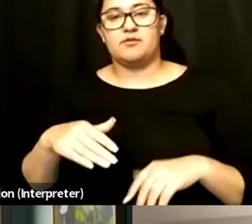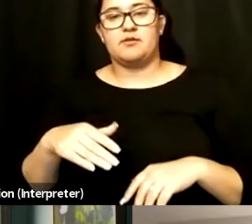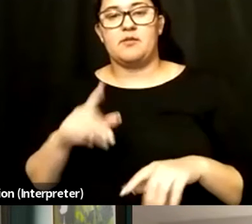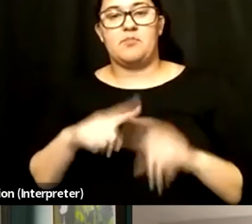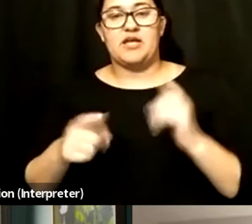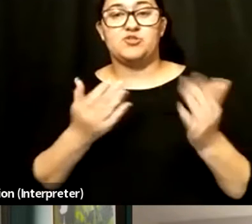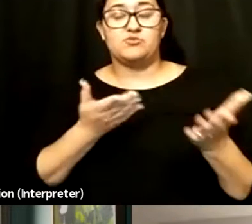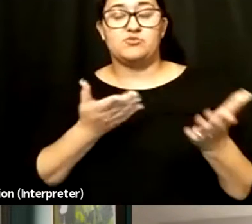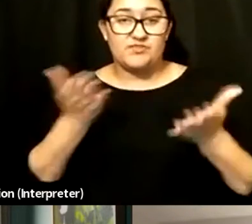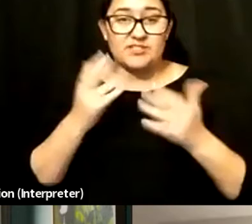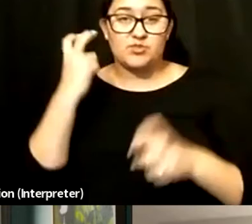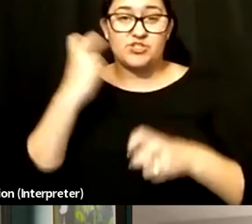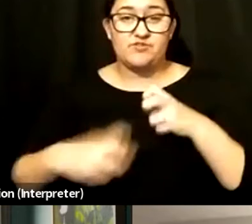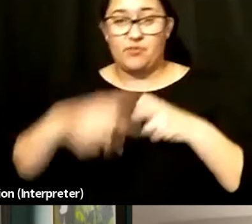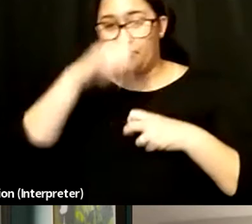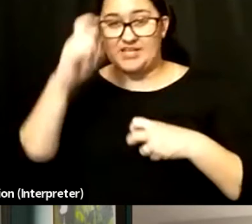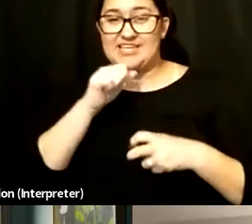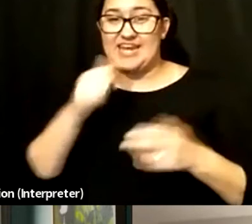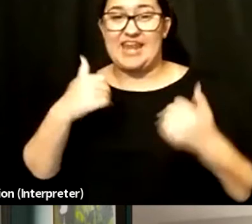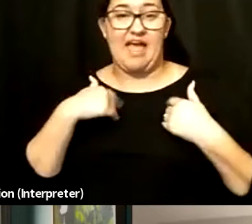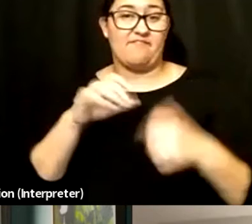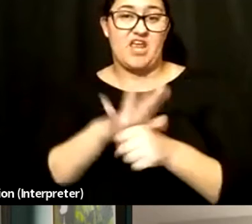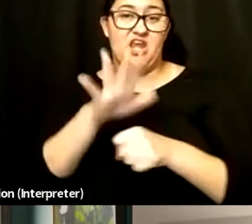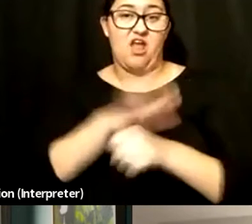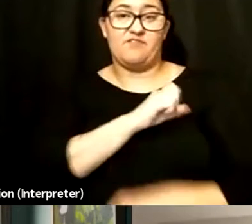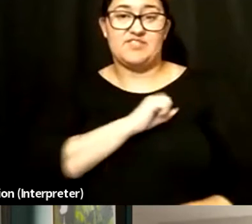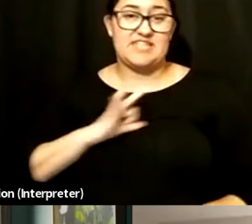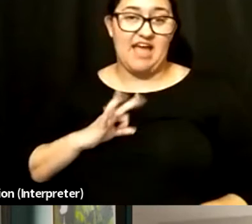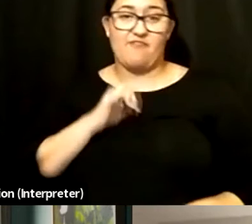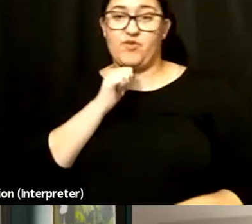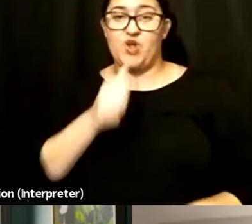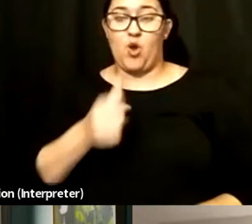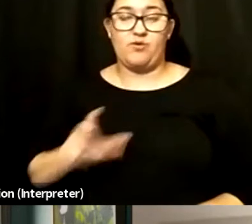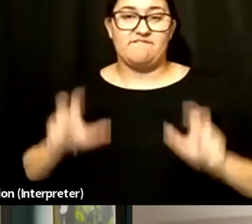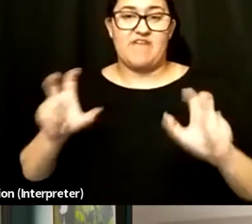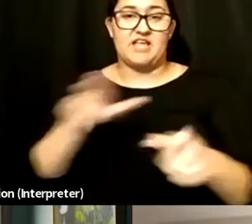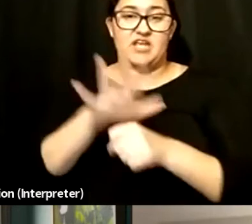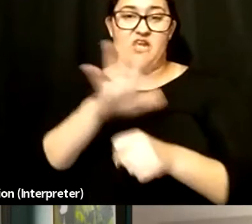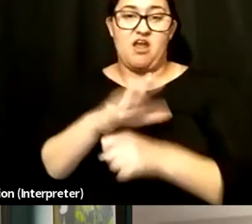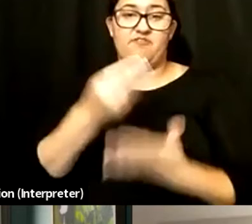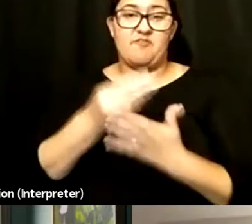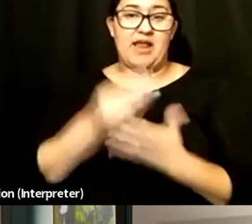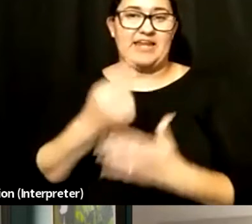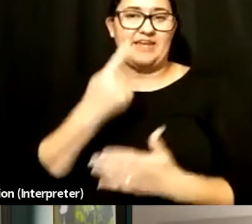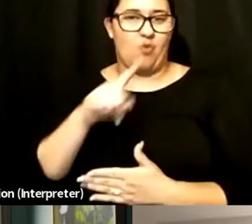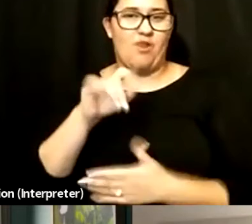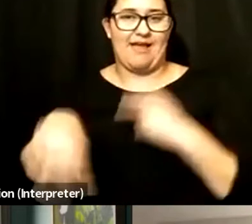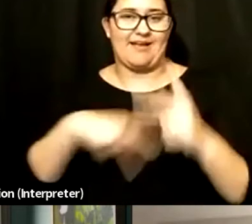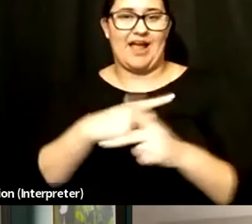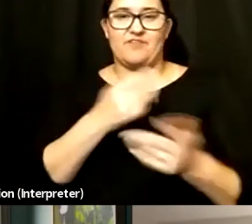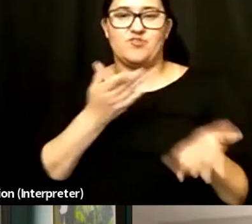very difficult because they're understaffed. We don't invest enough money as we should into home and community-based services. Don't get me